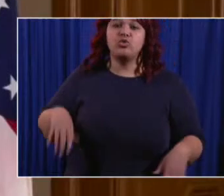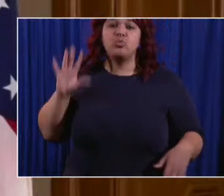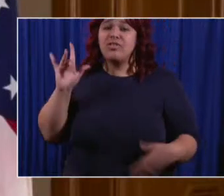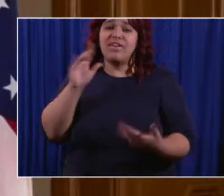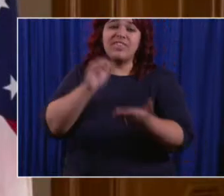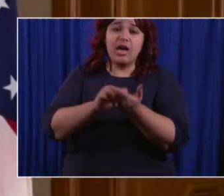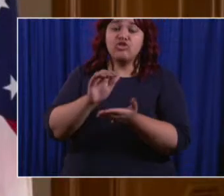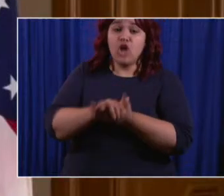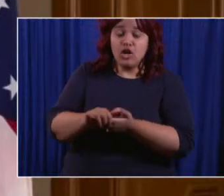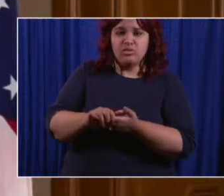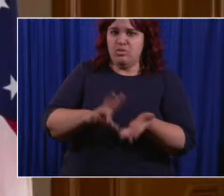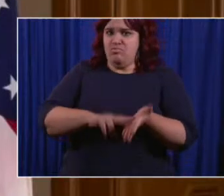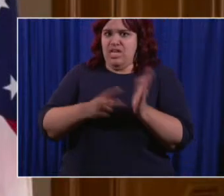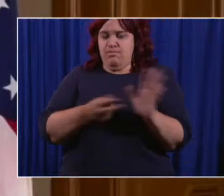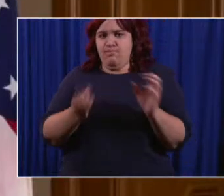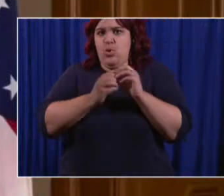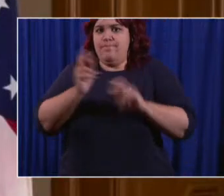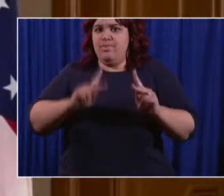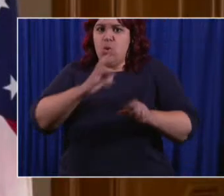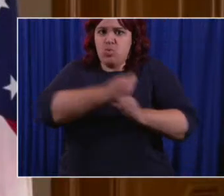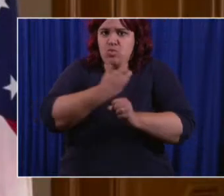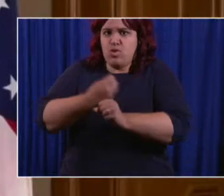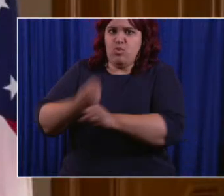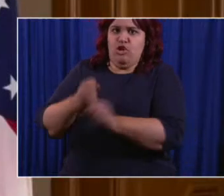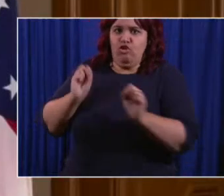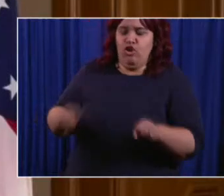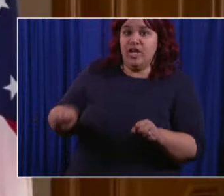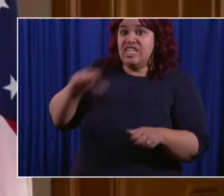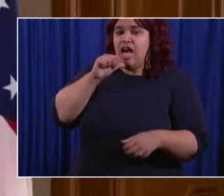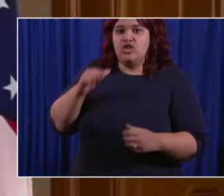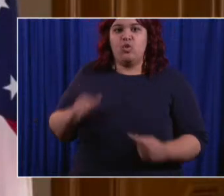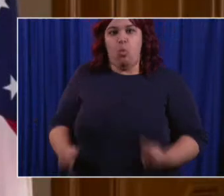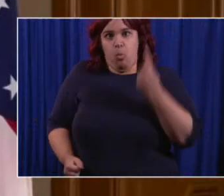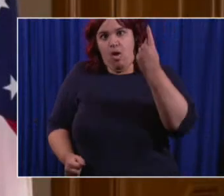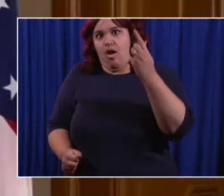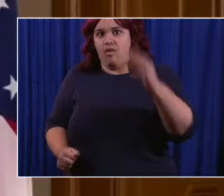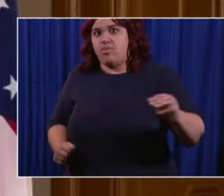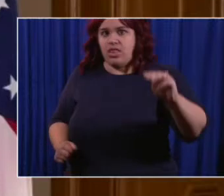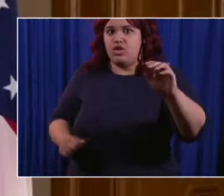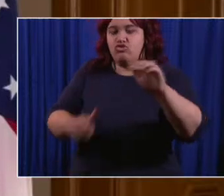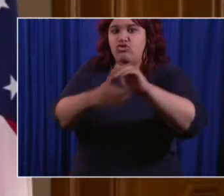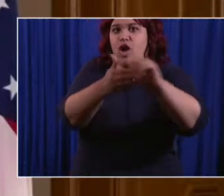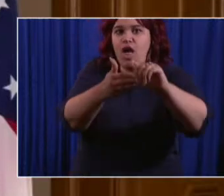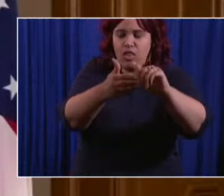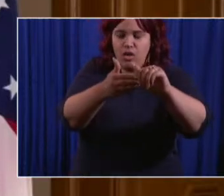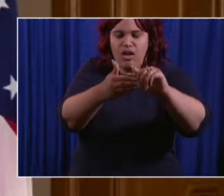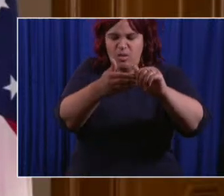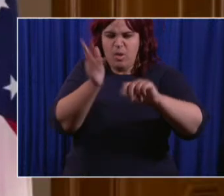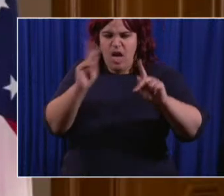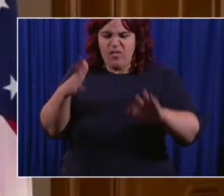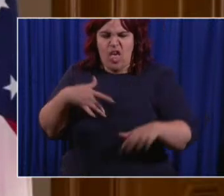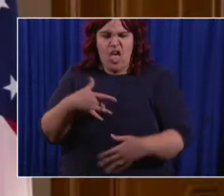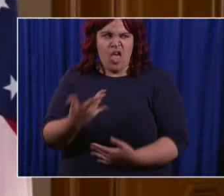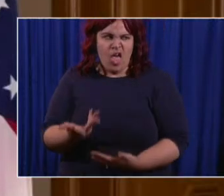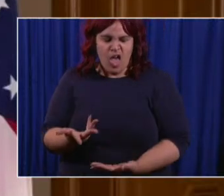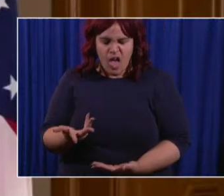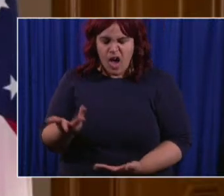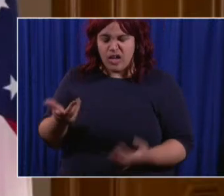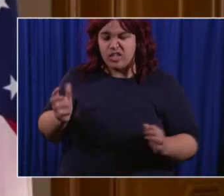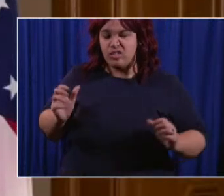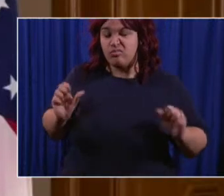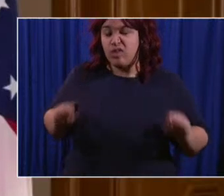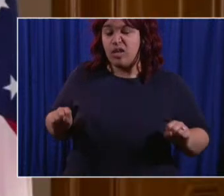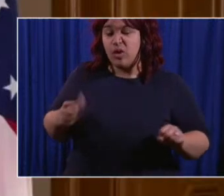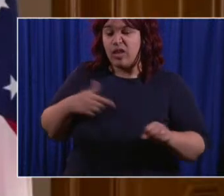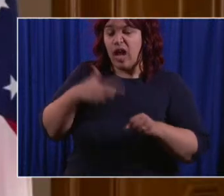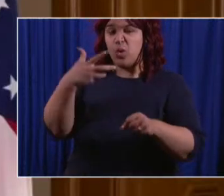That gets a lot more people interested. Instead of just saying, well, my odds are still 1 out of 2.7 million people. But when I